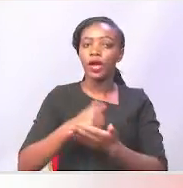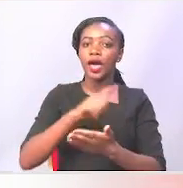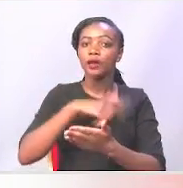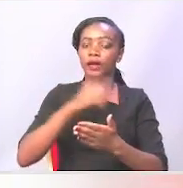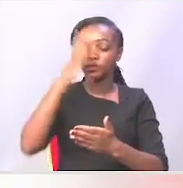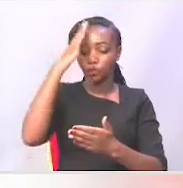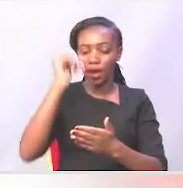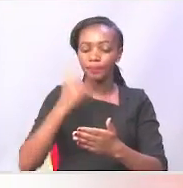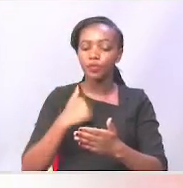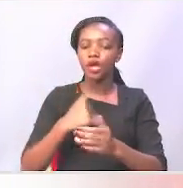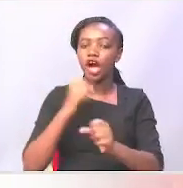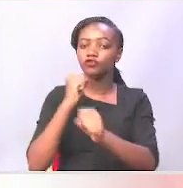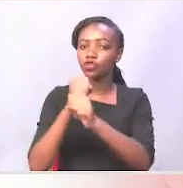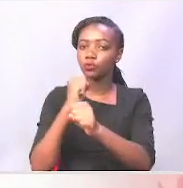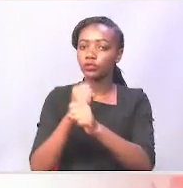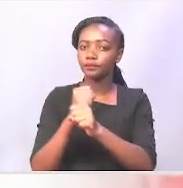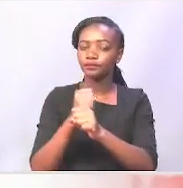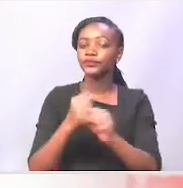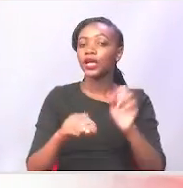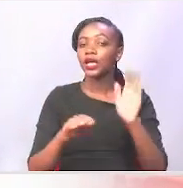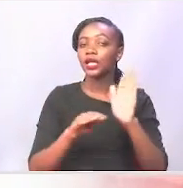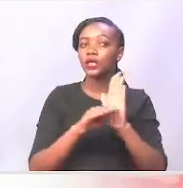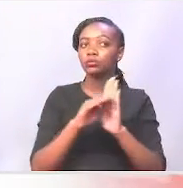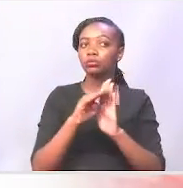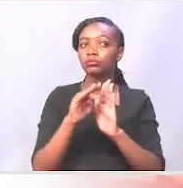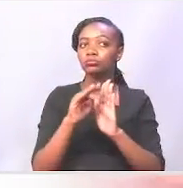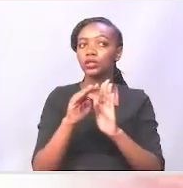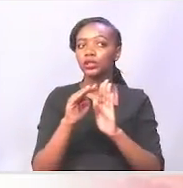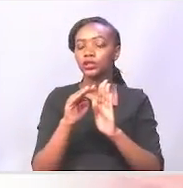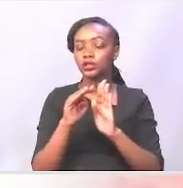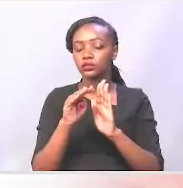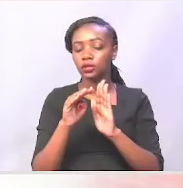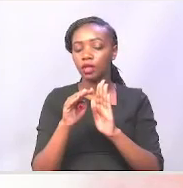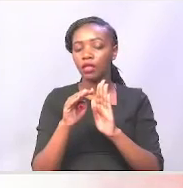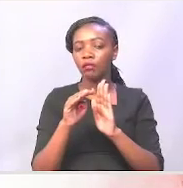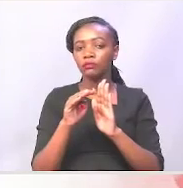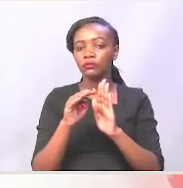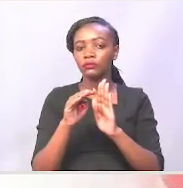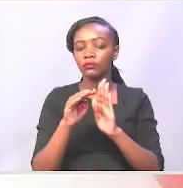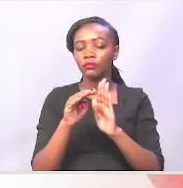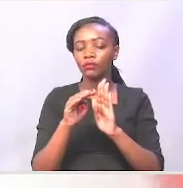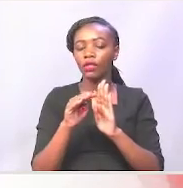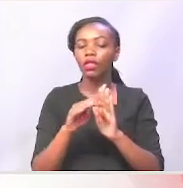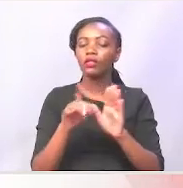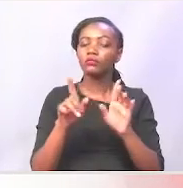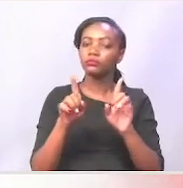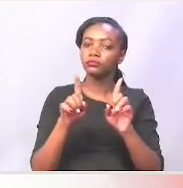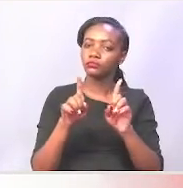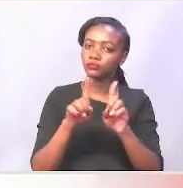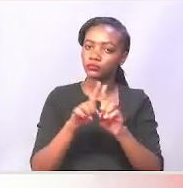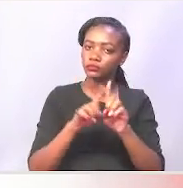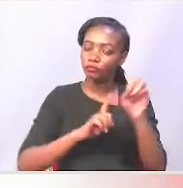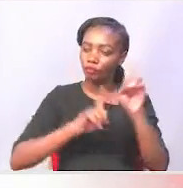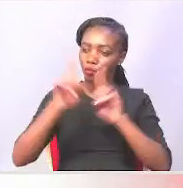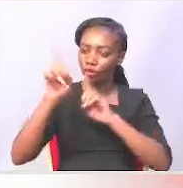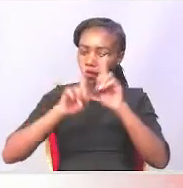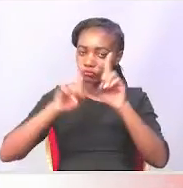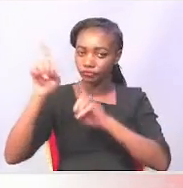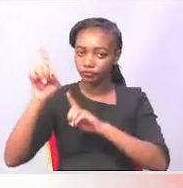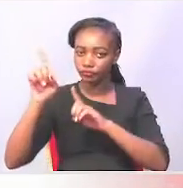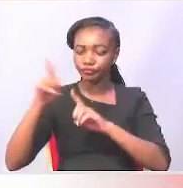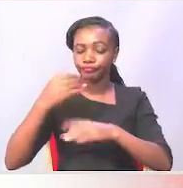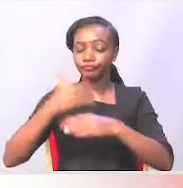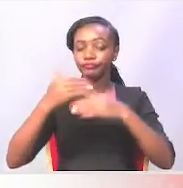improvement, there are improvement of the quarantine facilities, the transportation